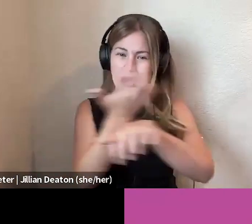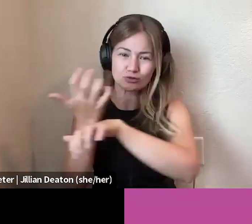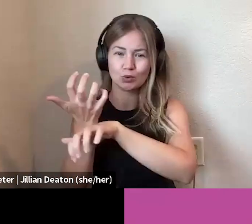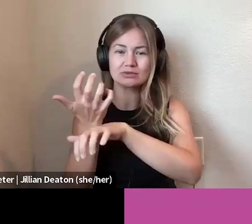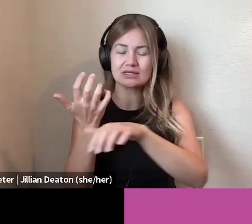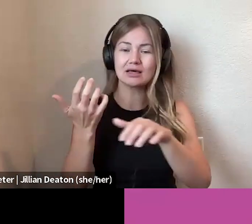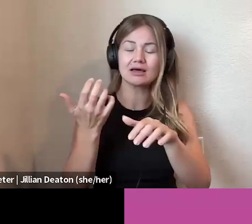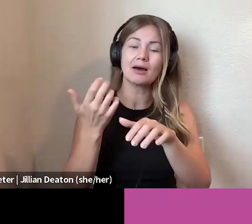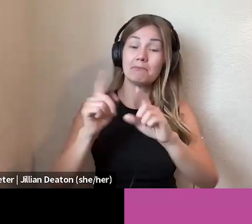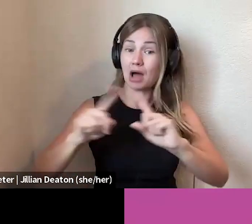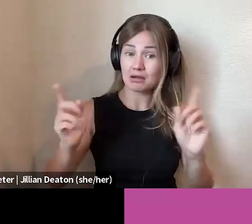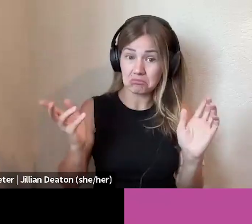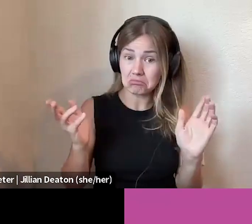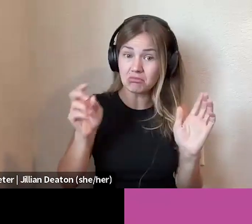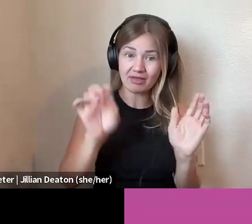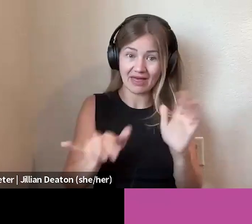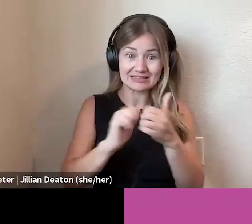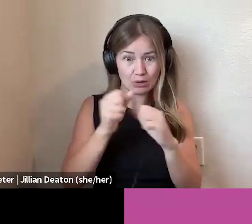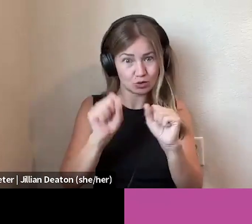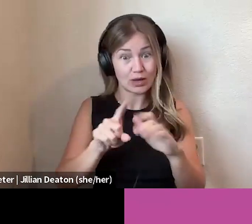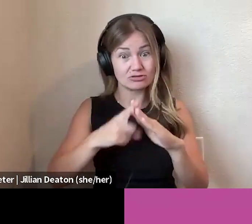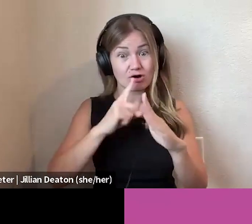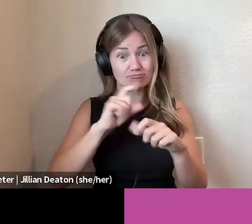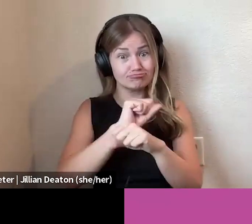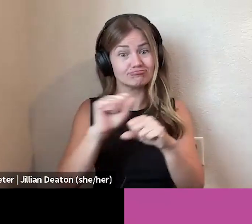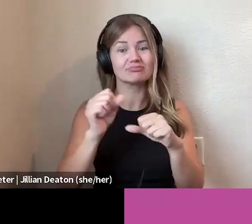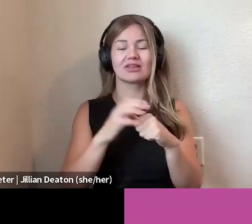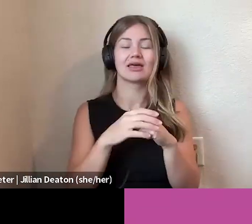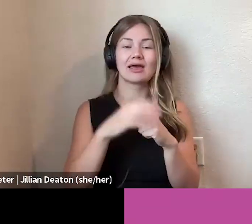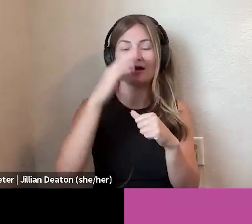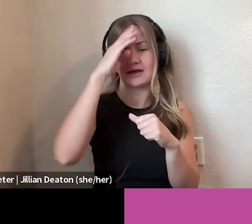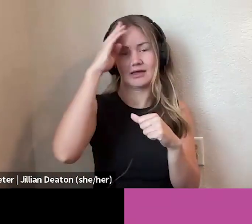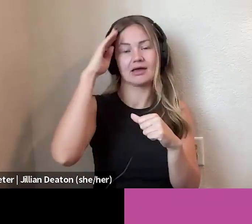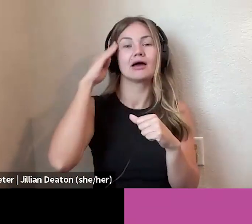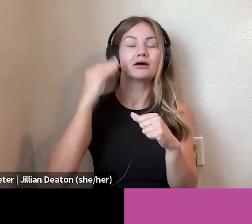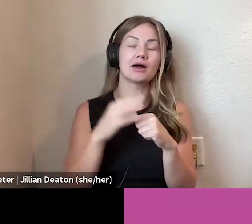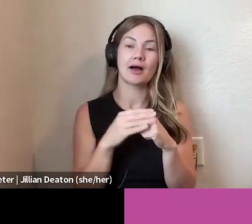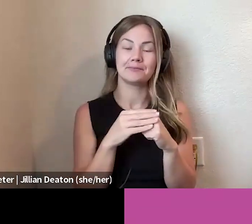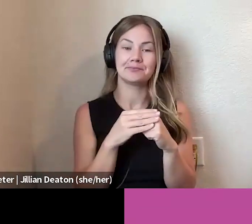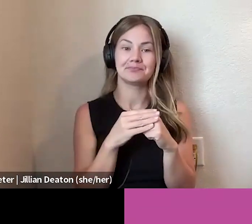start to engage around that. I think to the question of